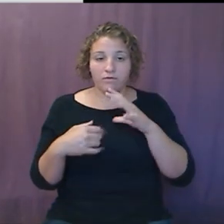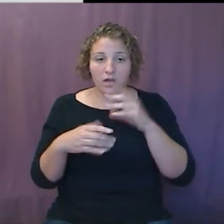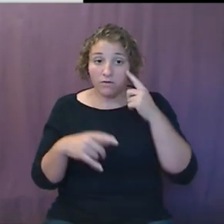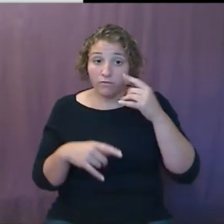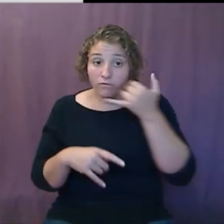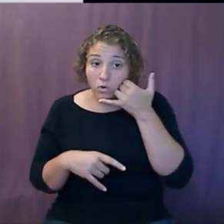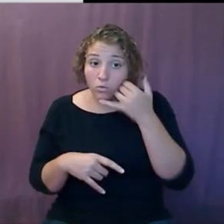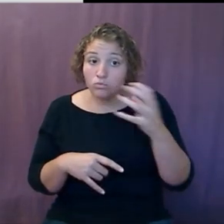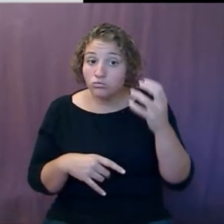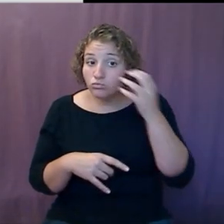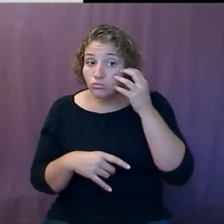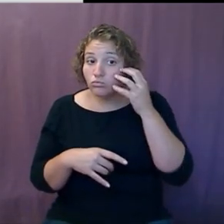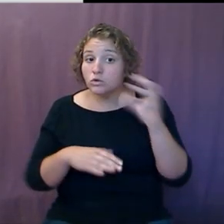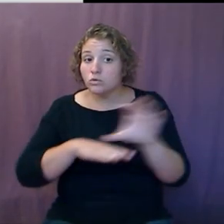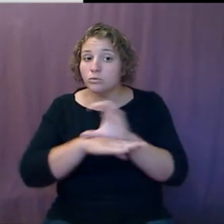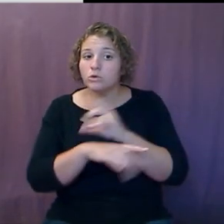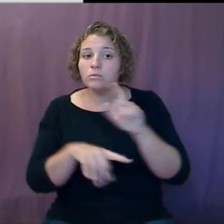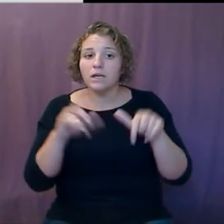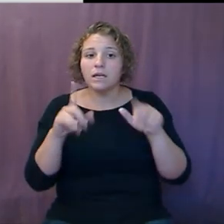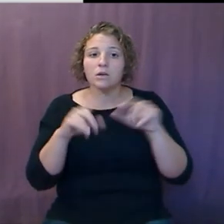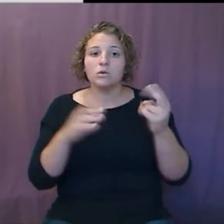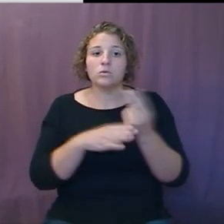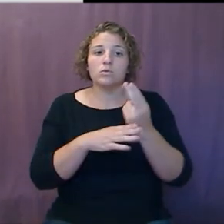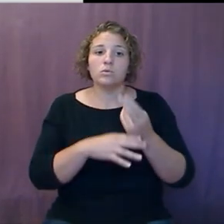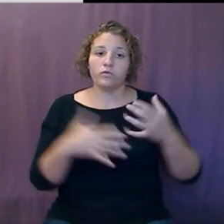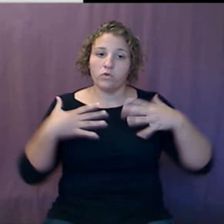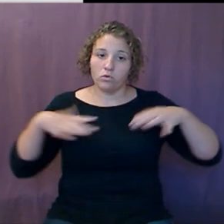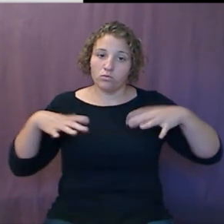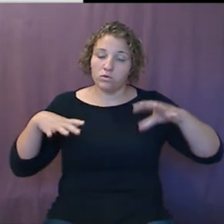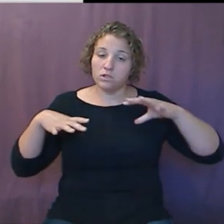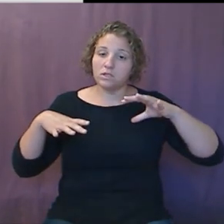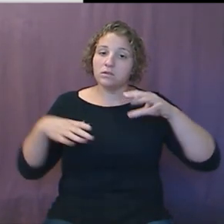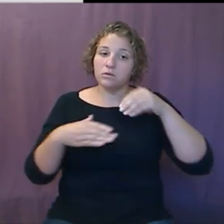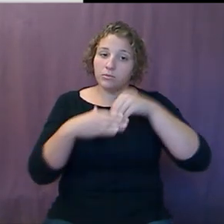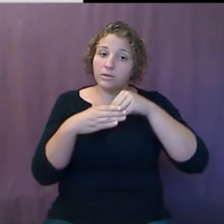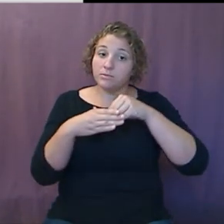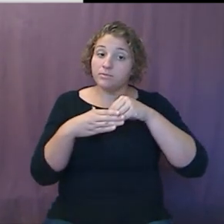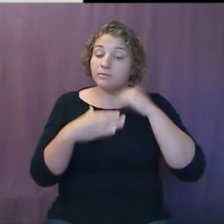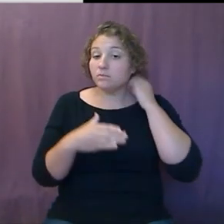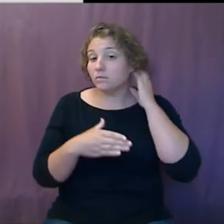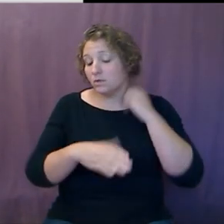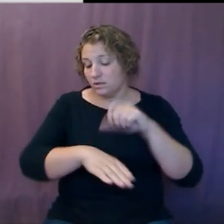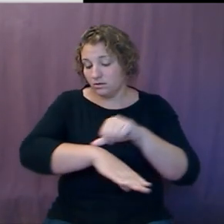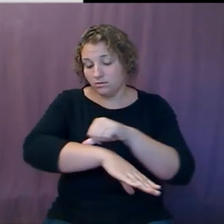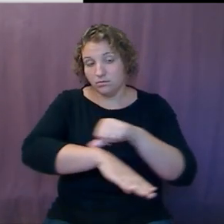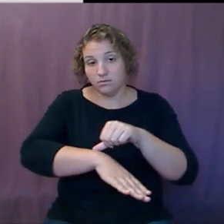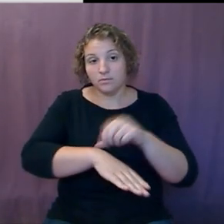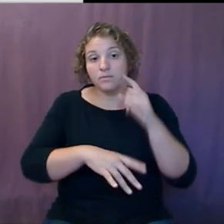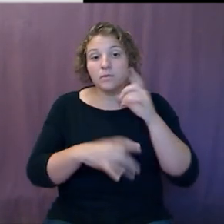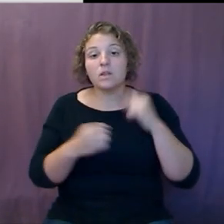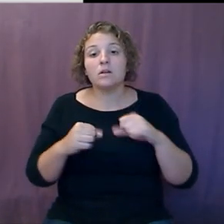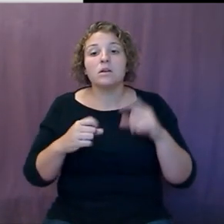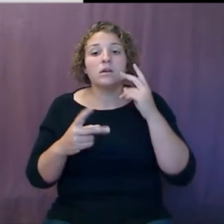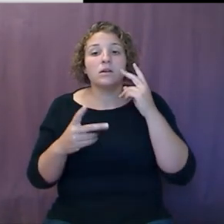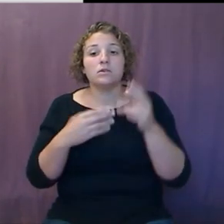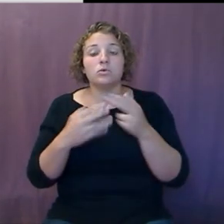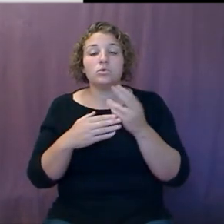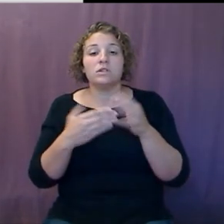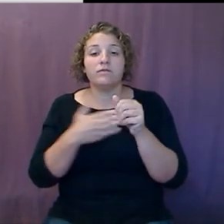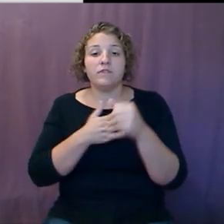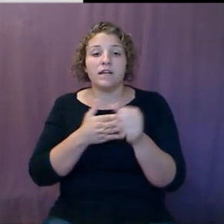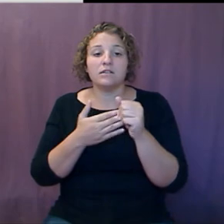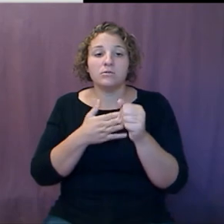and computers but not very useful for clothing or implants MC10 creates flexible electronics using techniques devoted by